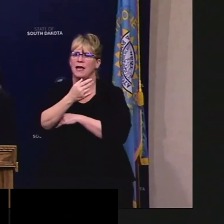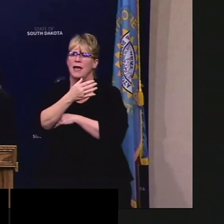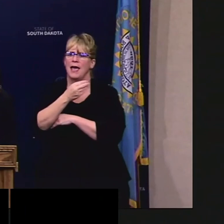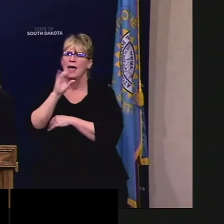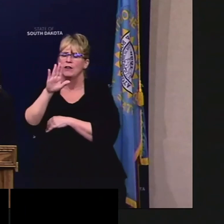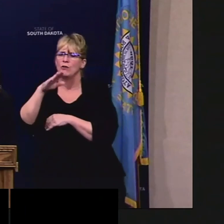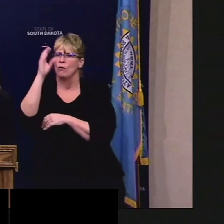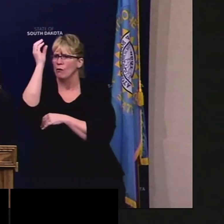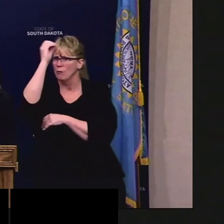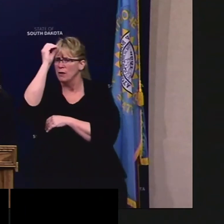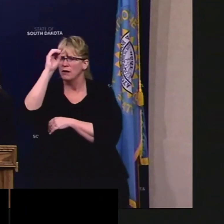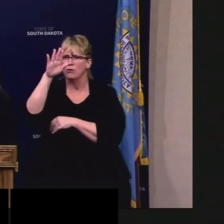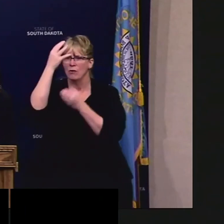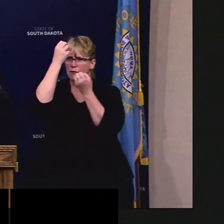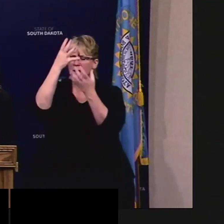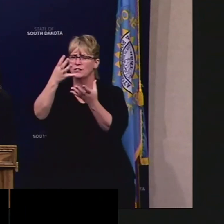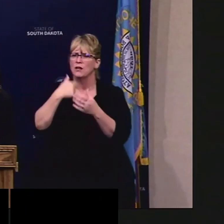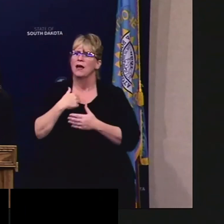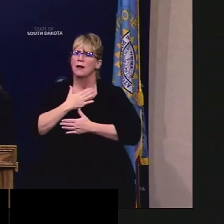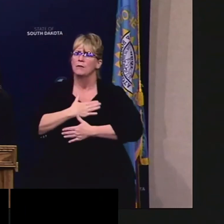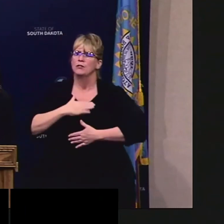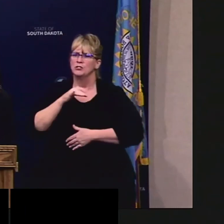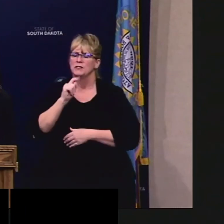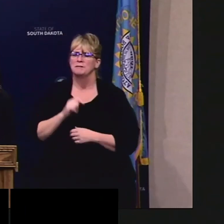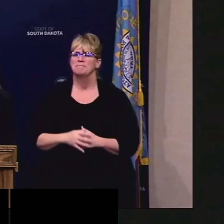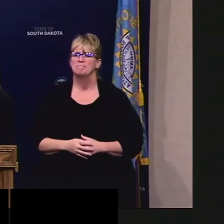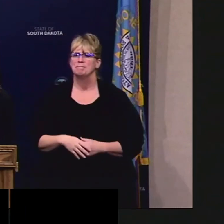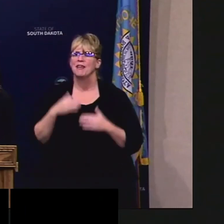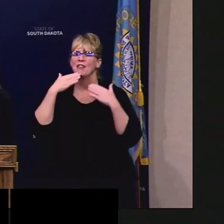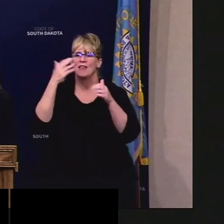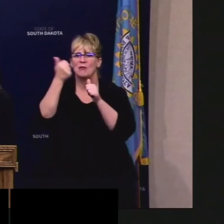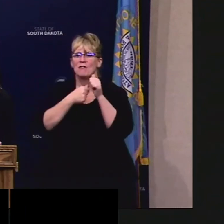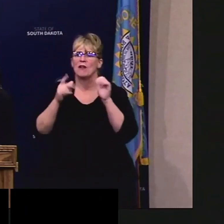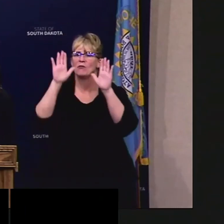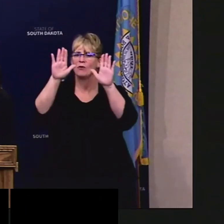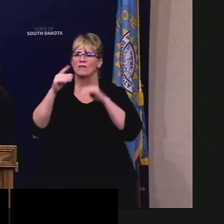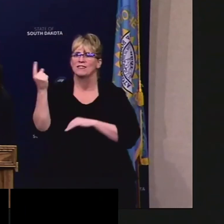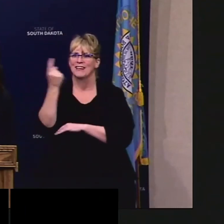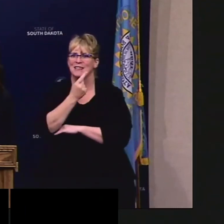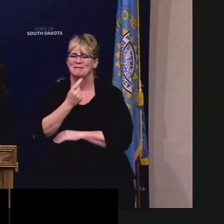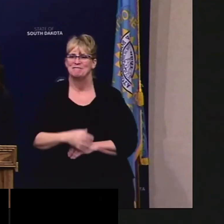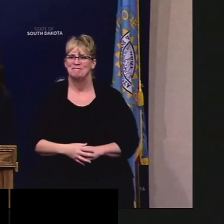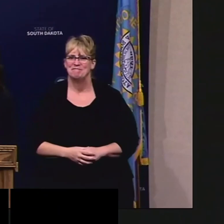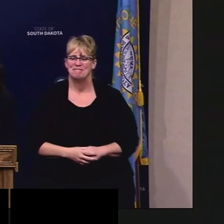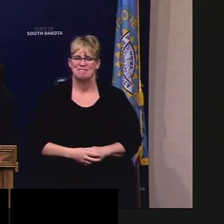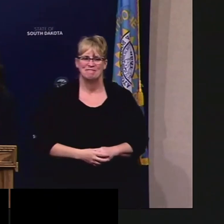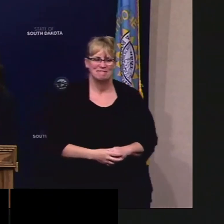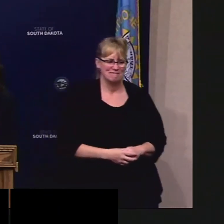insight, and I appreciate it. Thank you, everybody. Have a wonderful day.